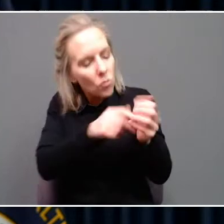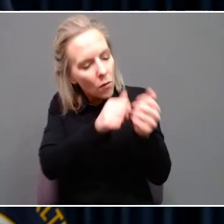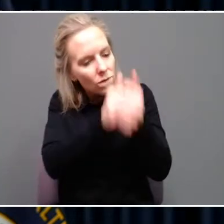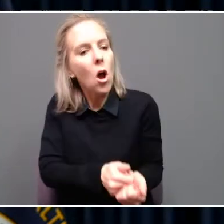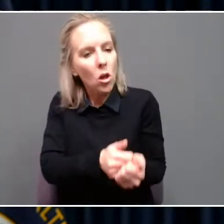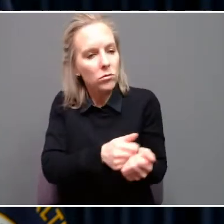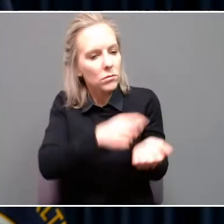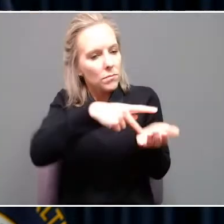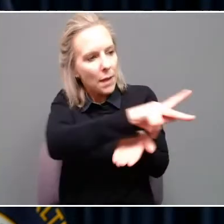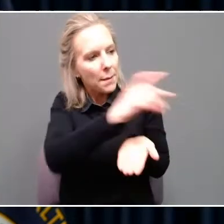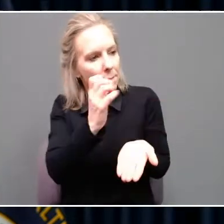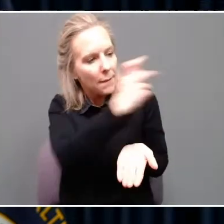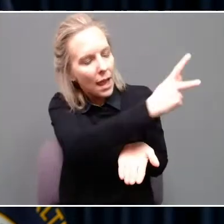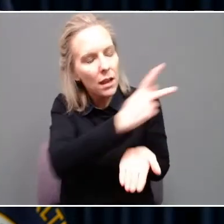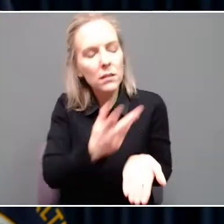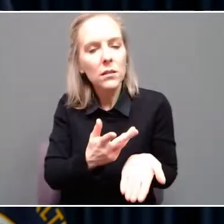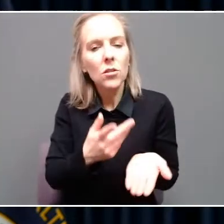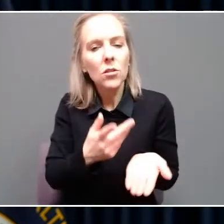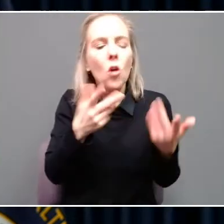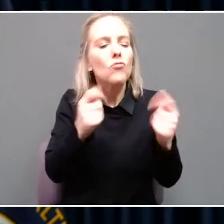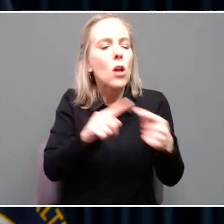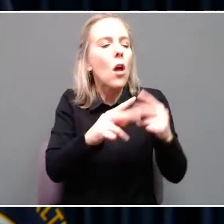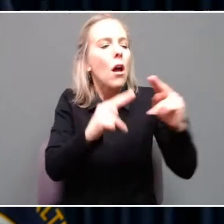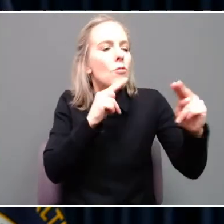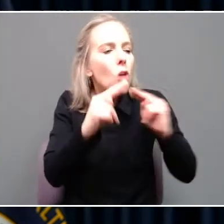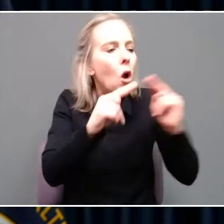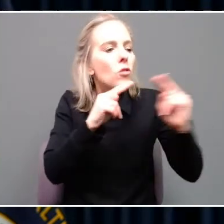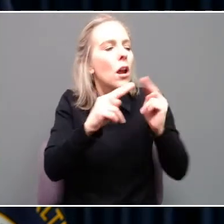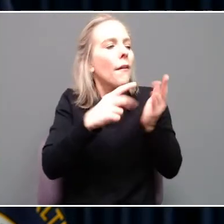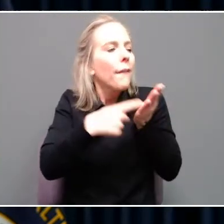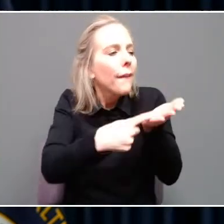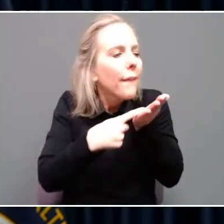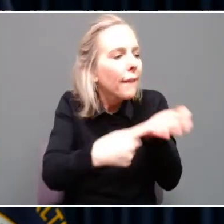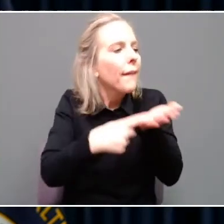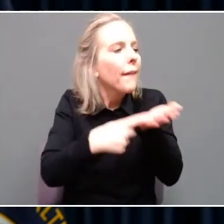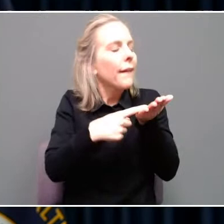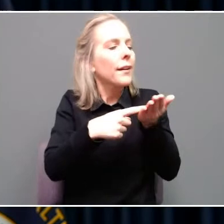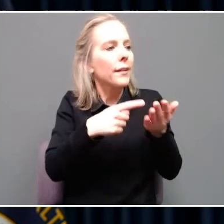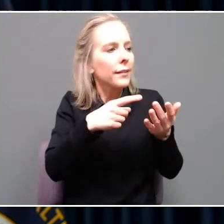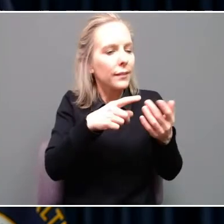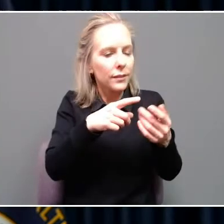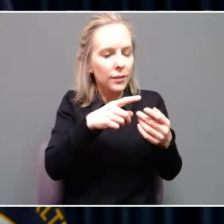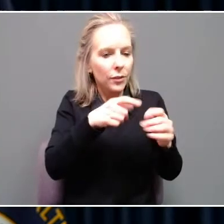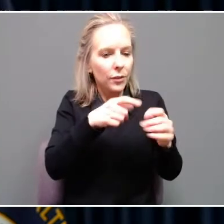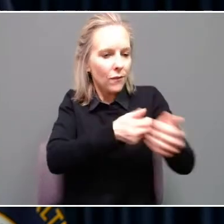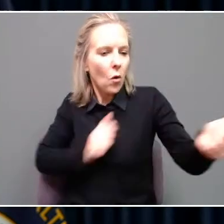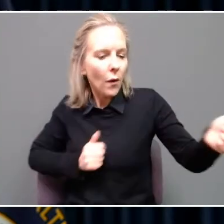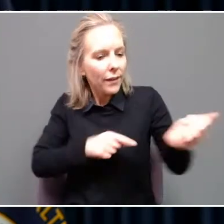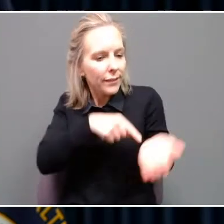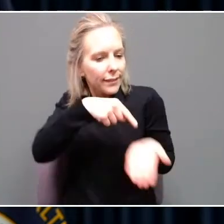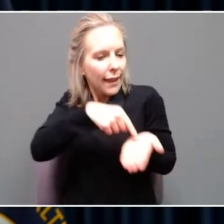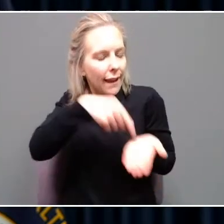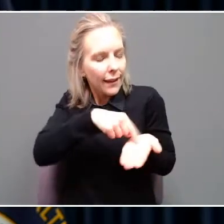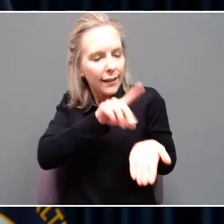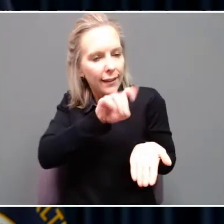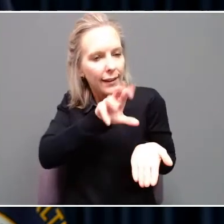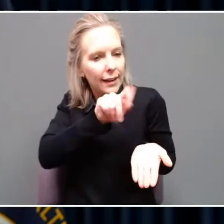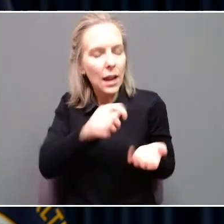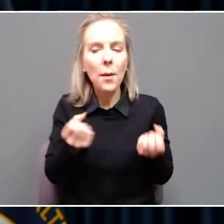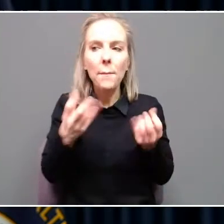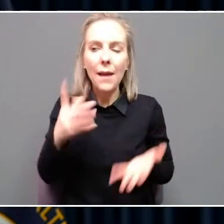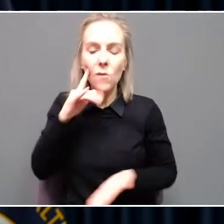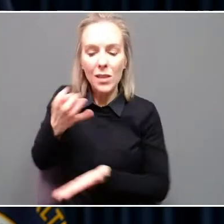try to negotiate some way out of it. And in many ways, for the economy, this is